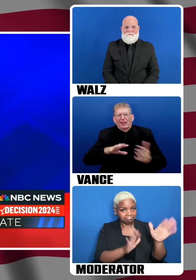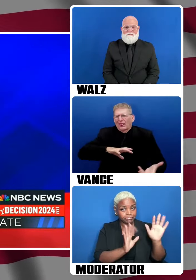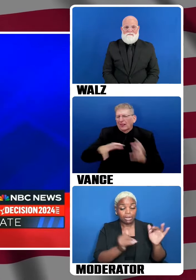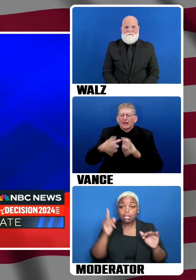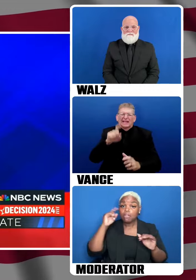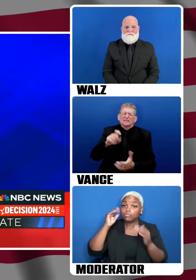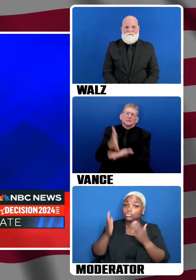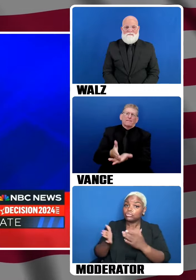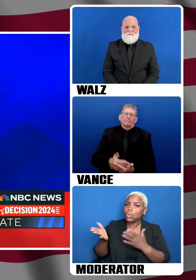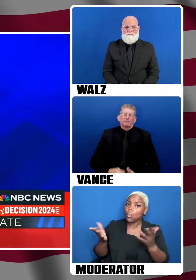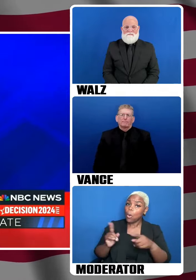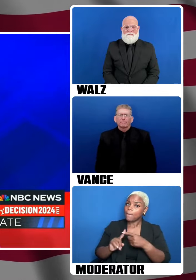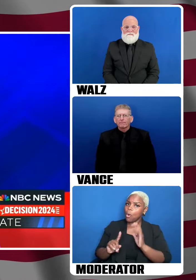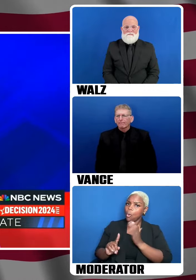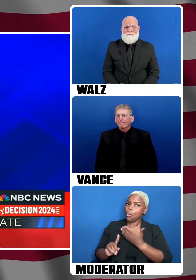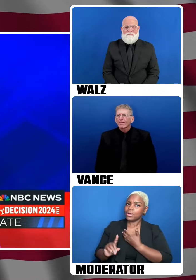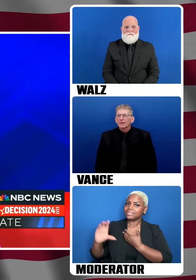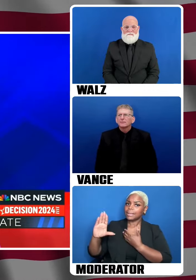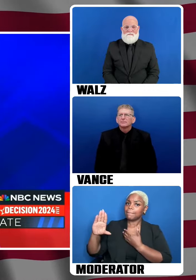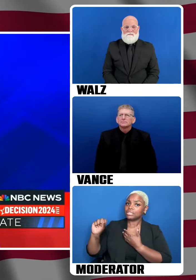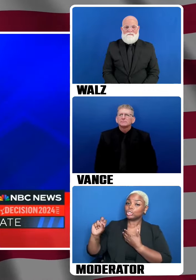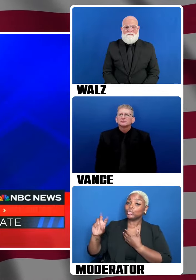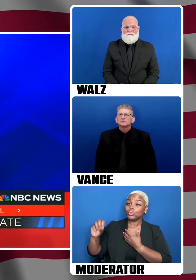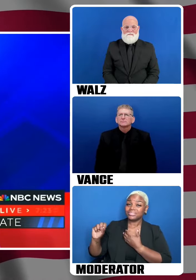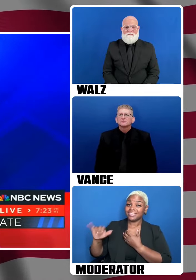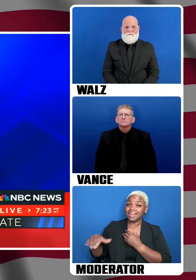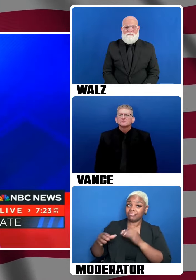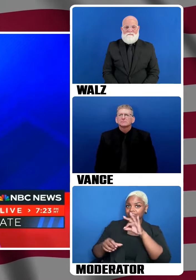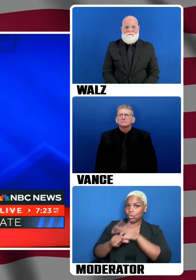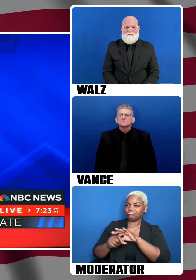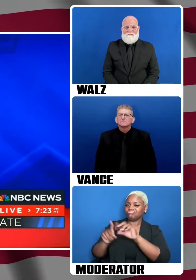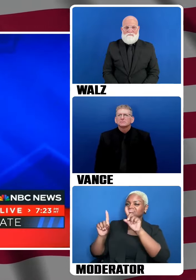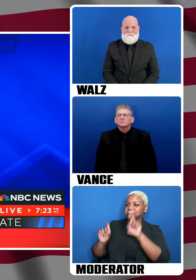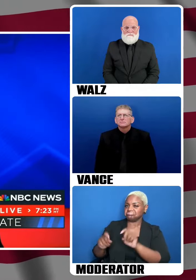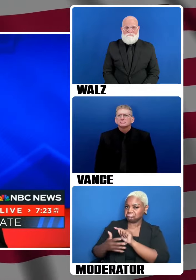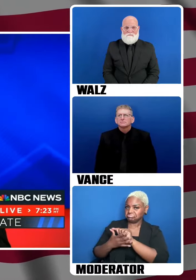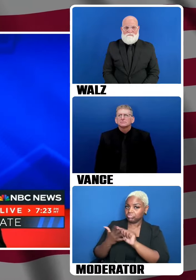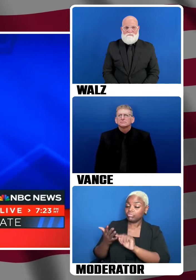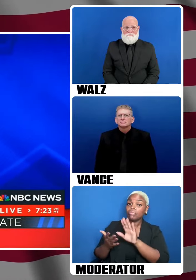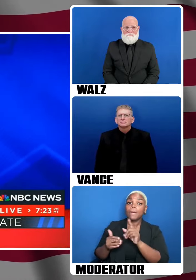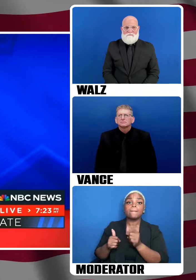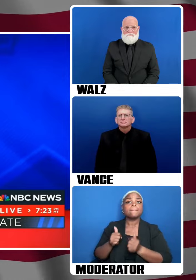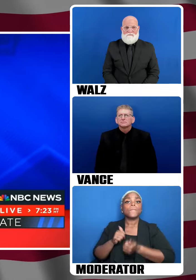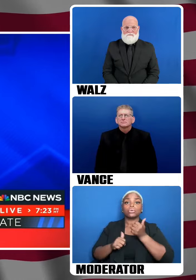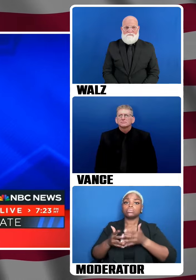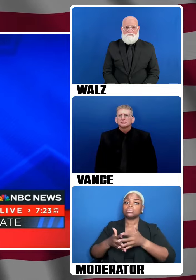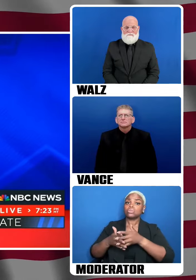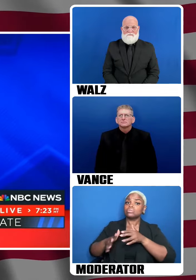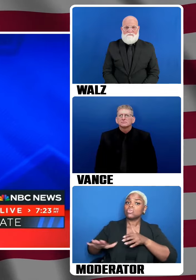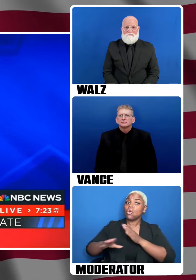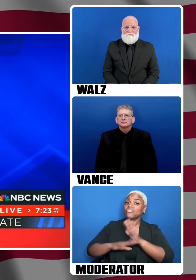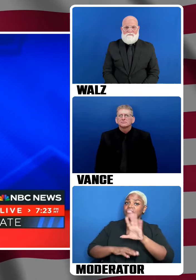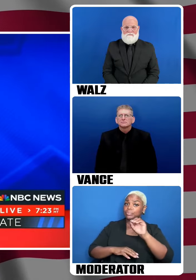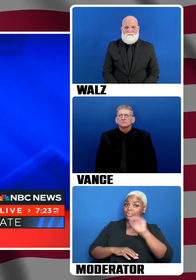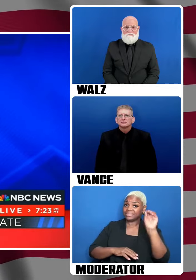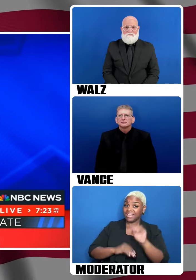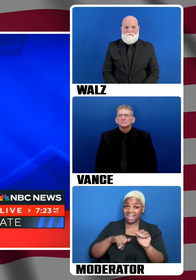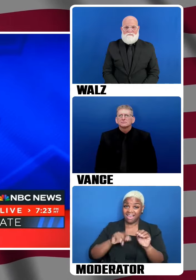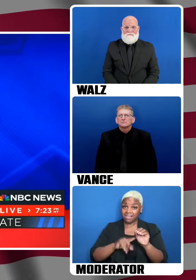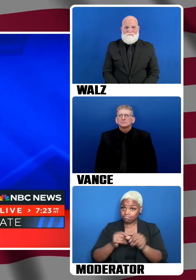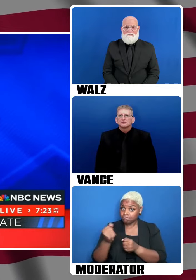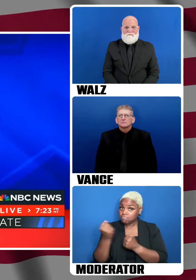does show that a majority of Americans, more than 50%, support mass deportations? Look, we fixed this